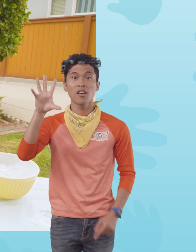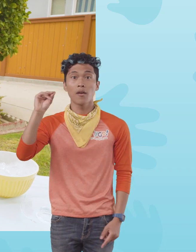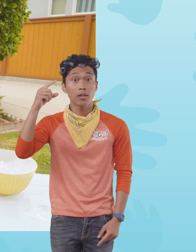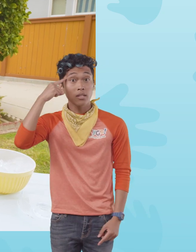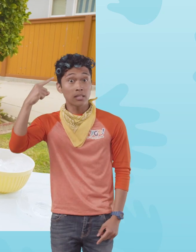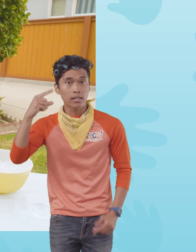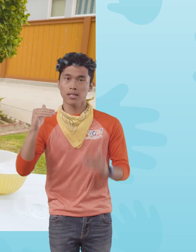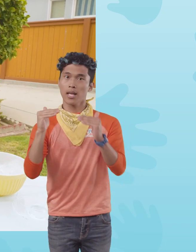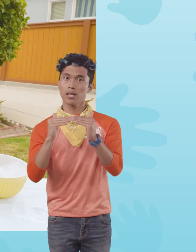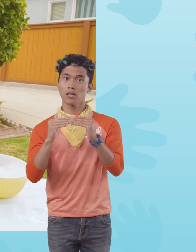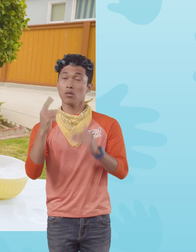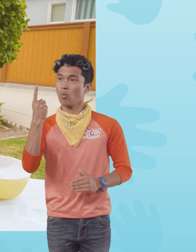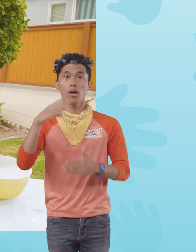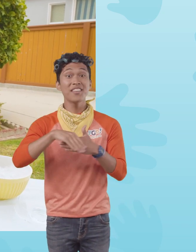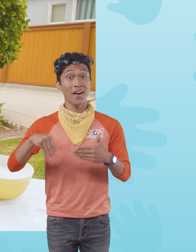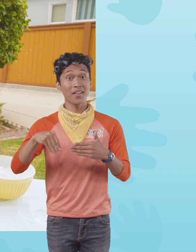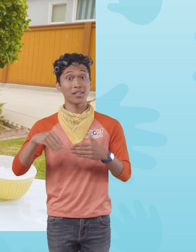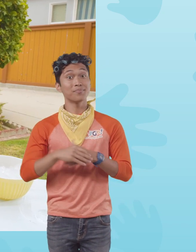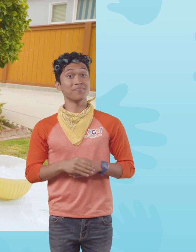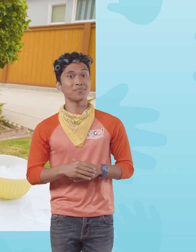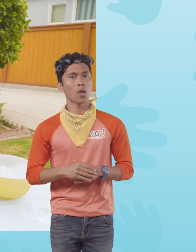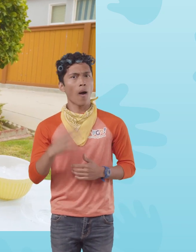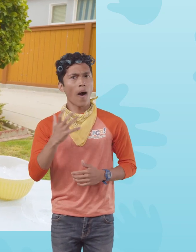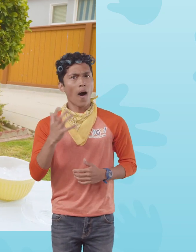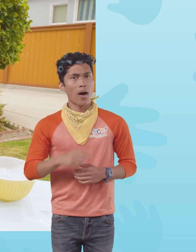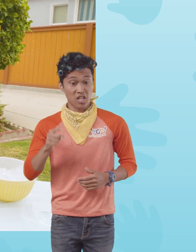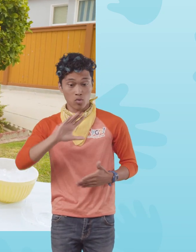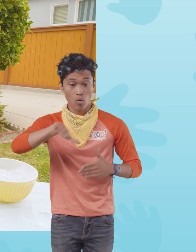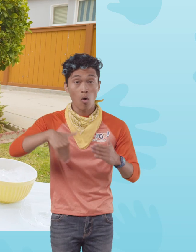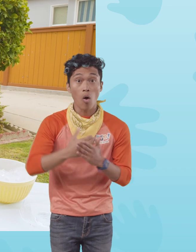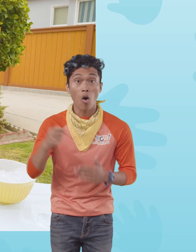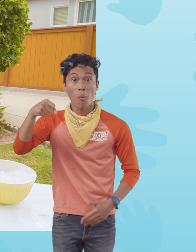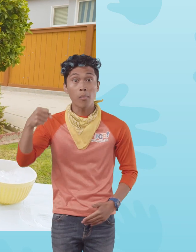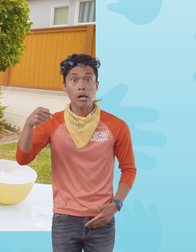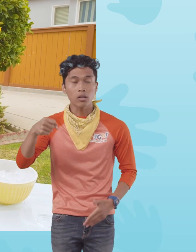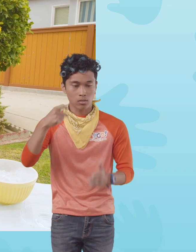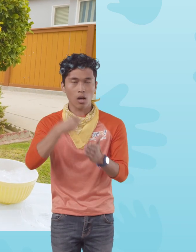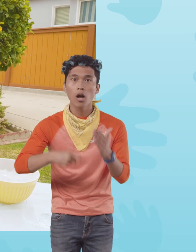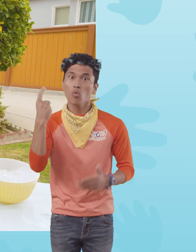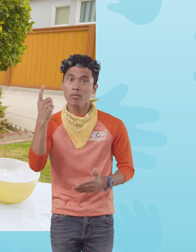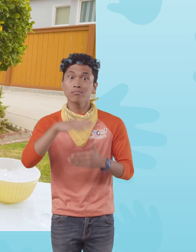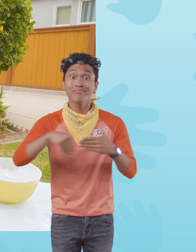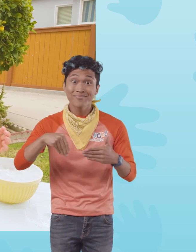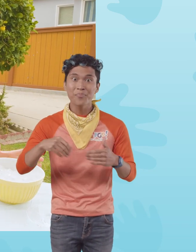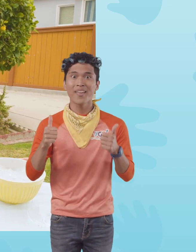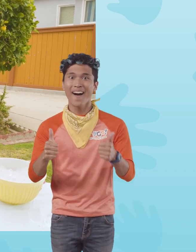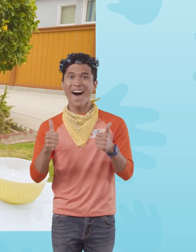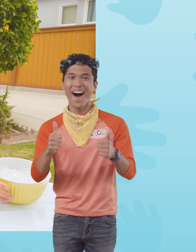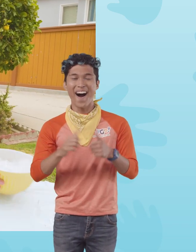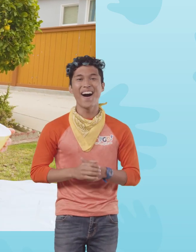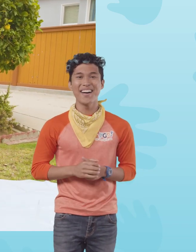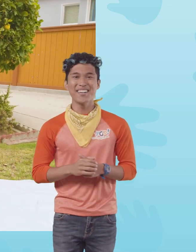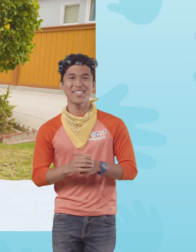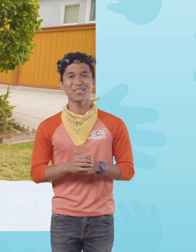50 cents is $1. Wow, this whole pitcher cost us $1.